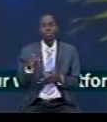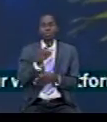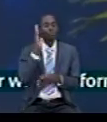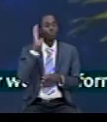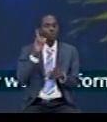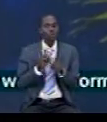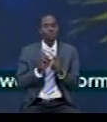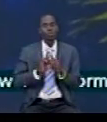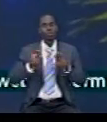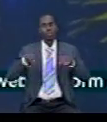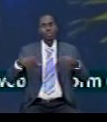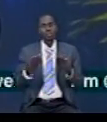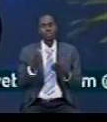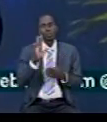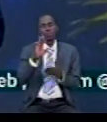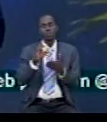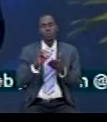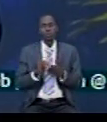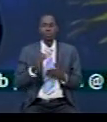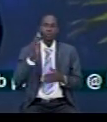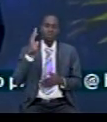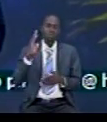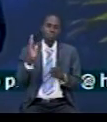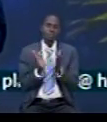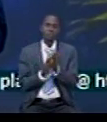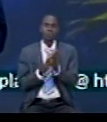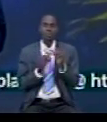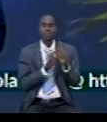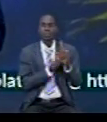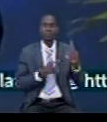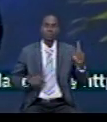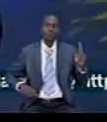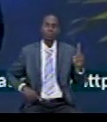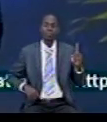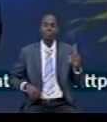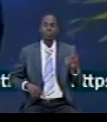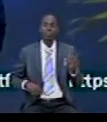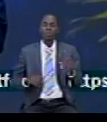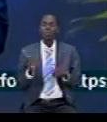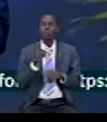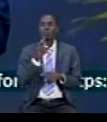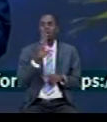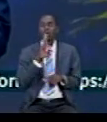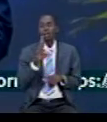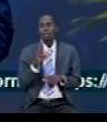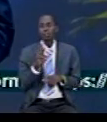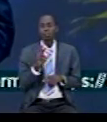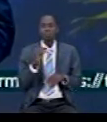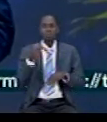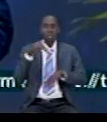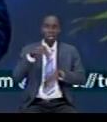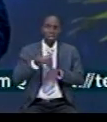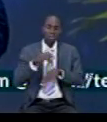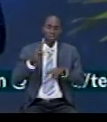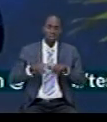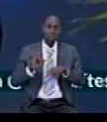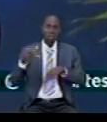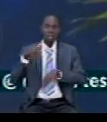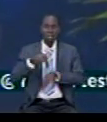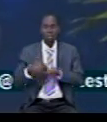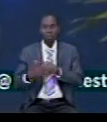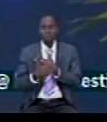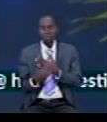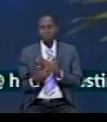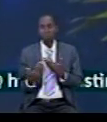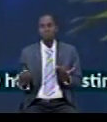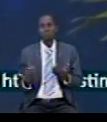testimony. Praise the Lord. At the back, check up. In front, check up. Online,